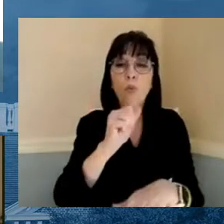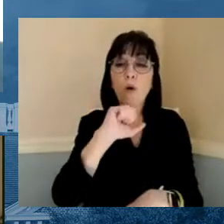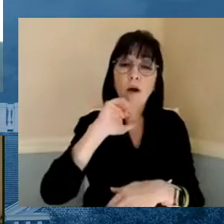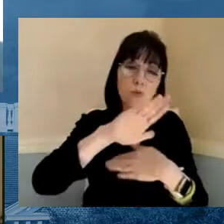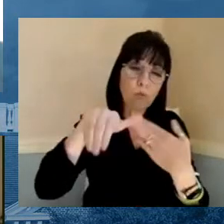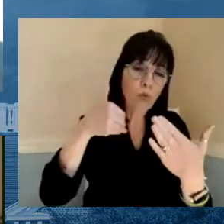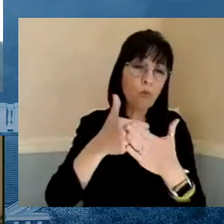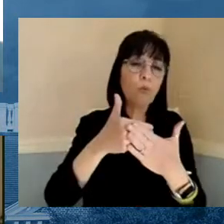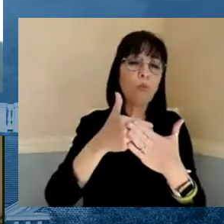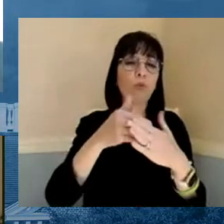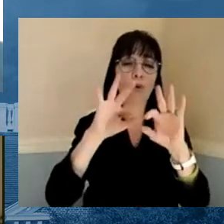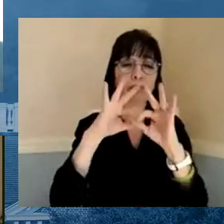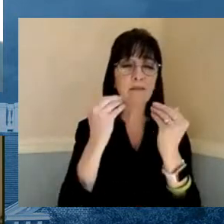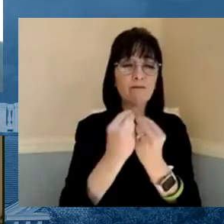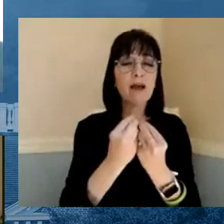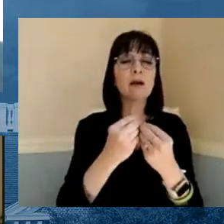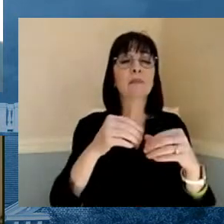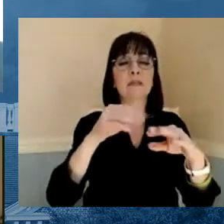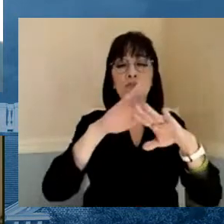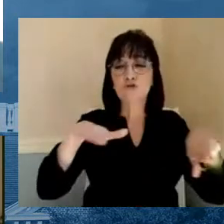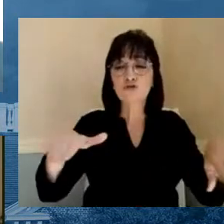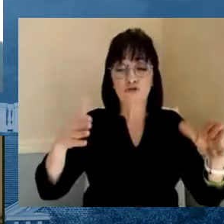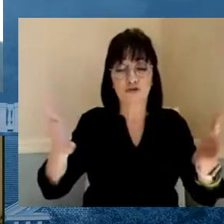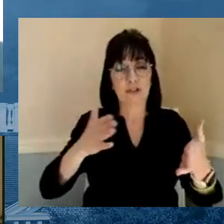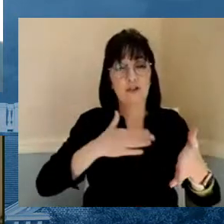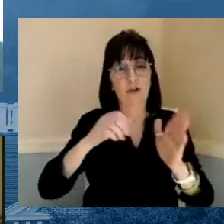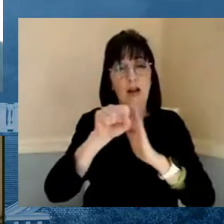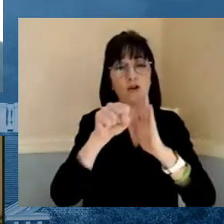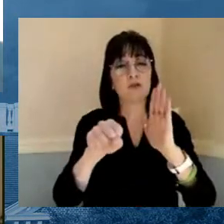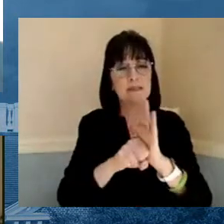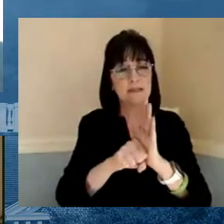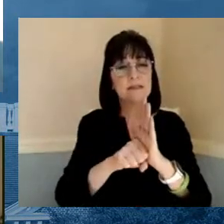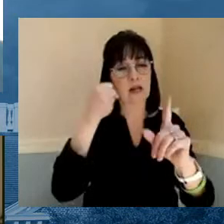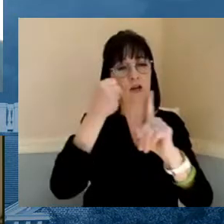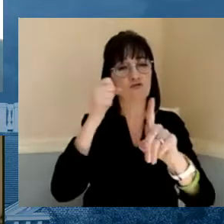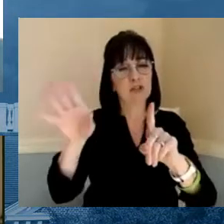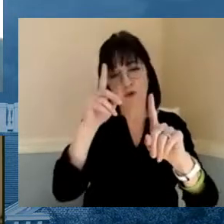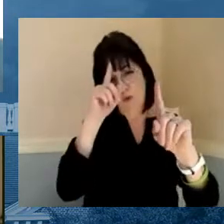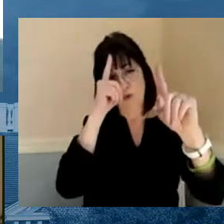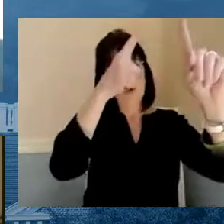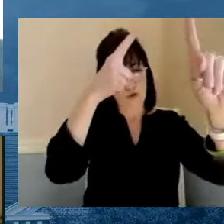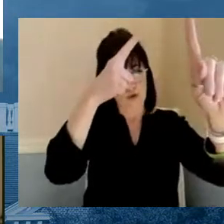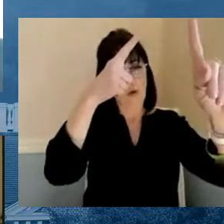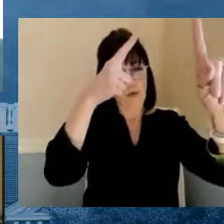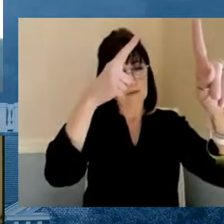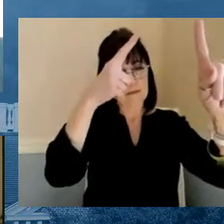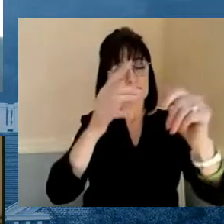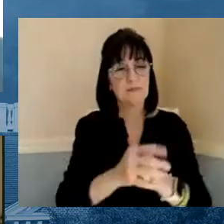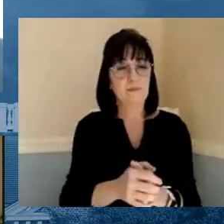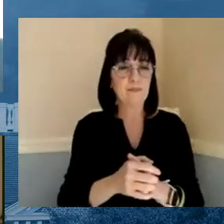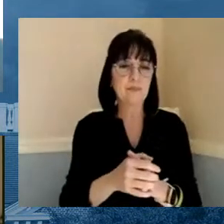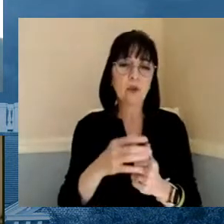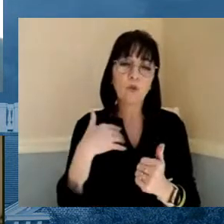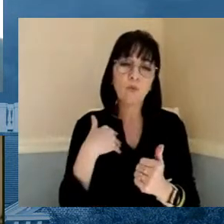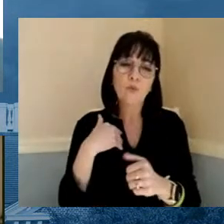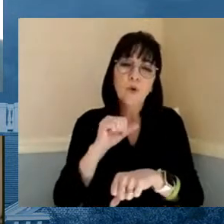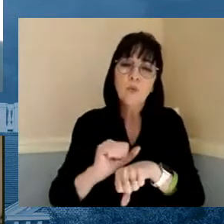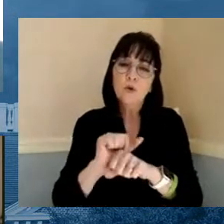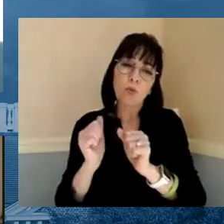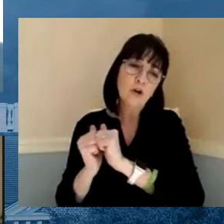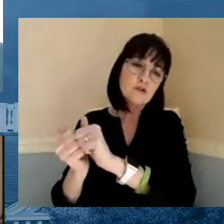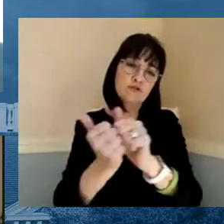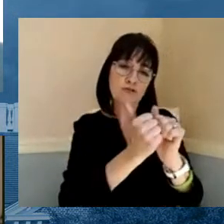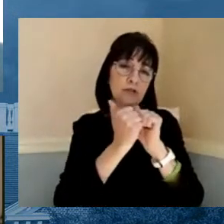goals and potential. We look forward to working together as Delawareans to accomplish these aims, and I am